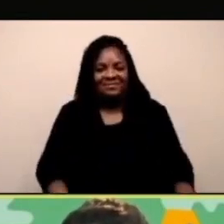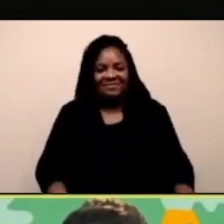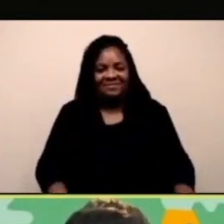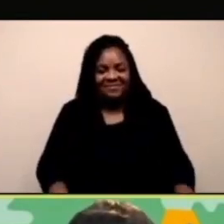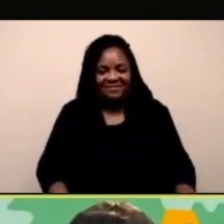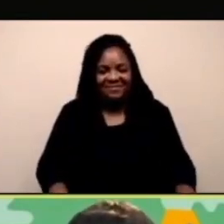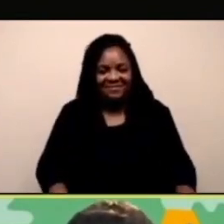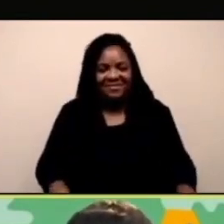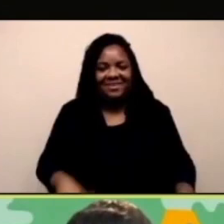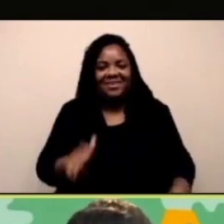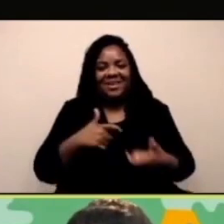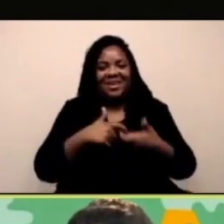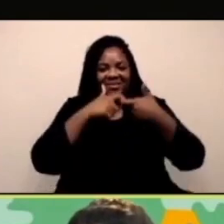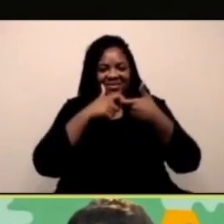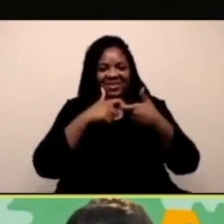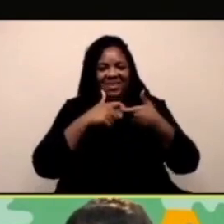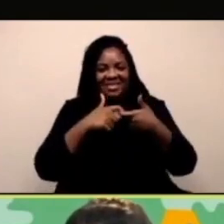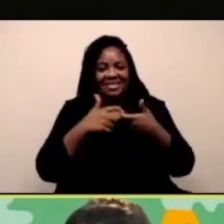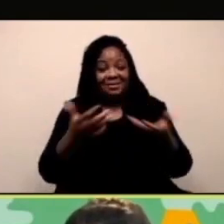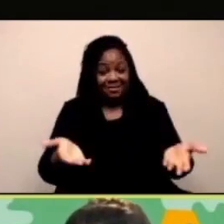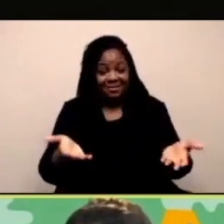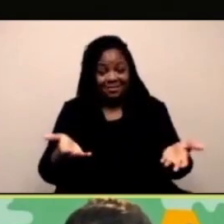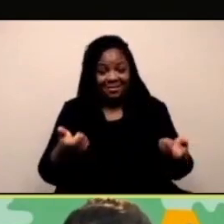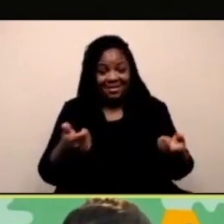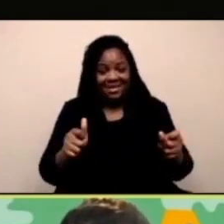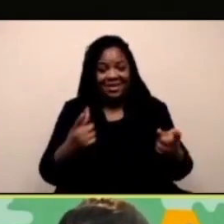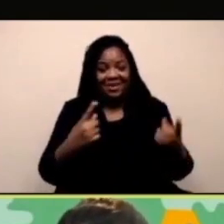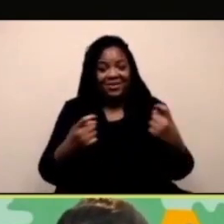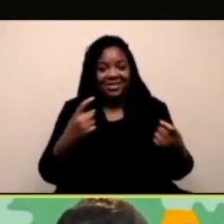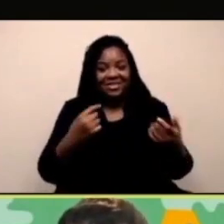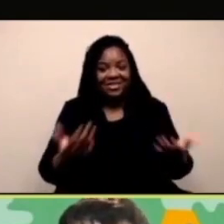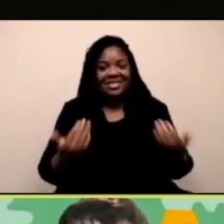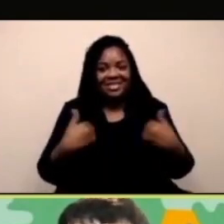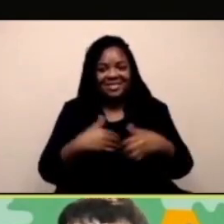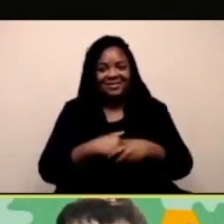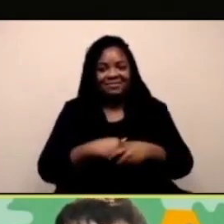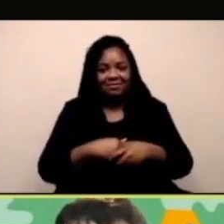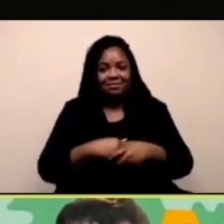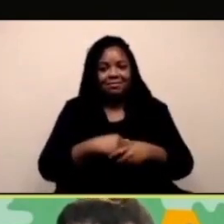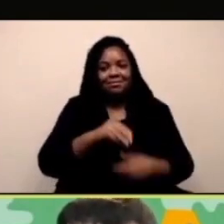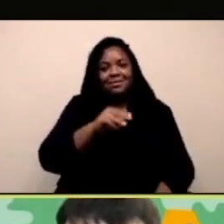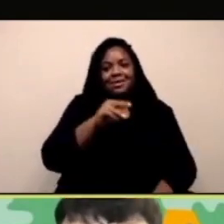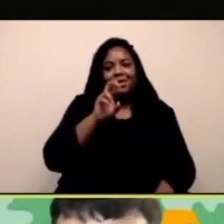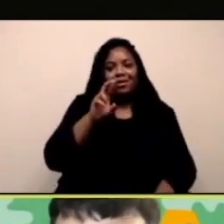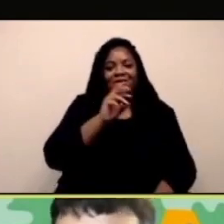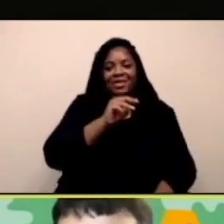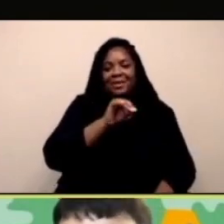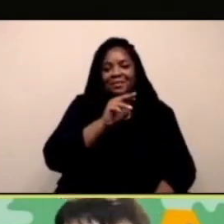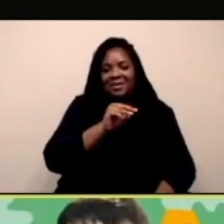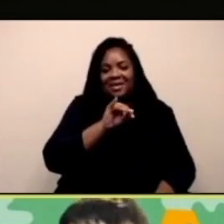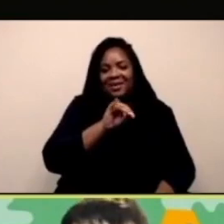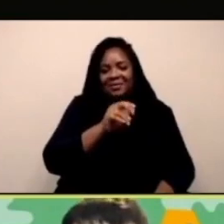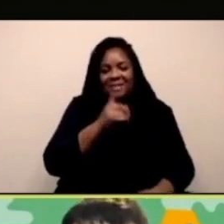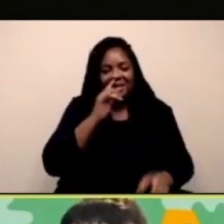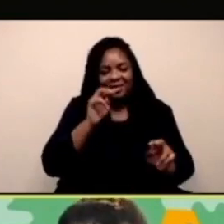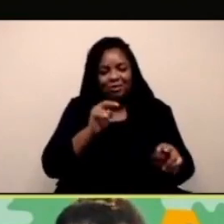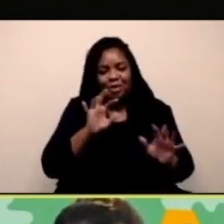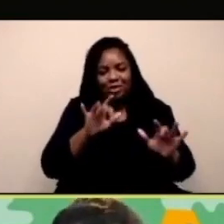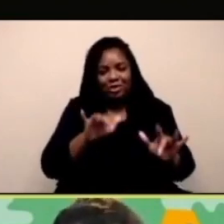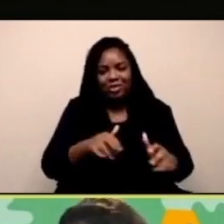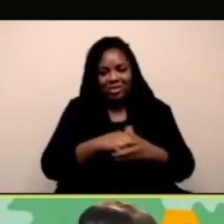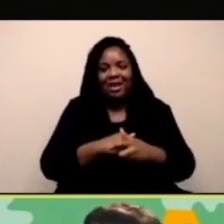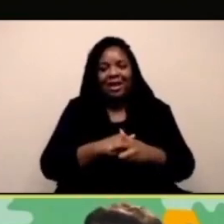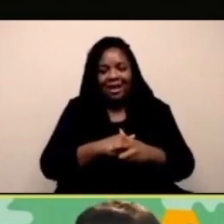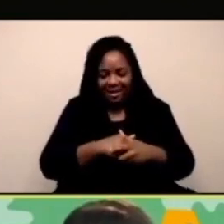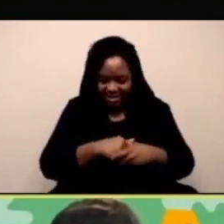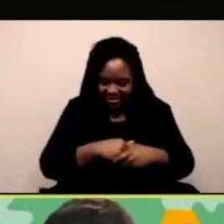Why don't I pause there and see if there are questions. Hopefully Mimi's been able to monitor the chat a little bit, or if any of our fishbowl participants